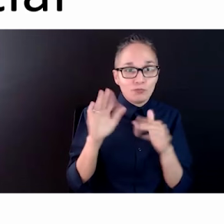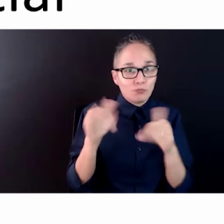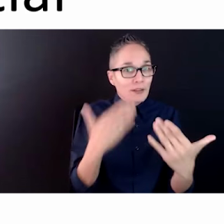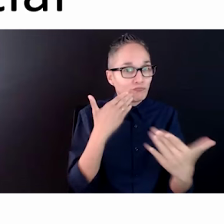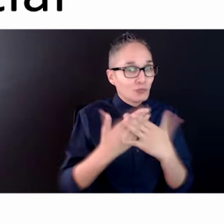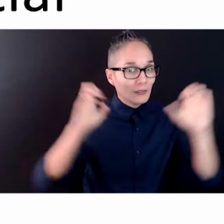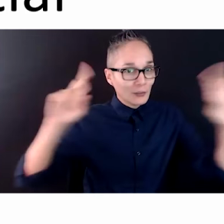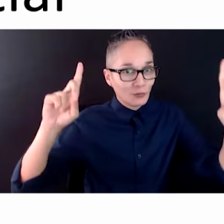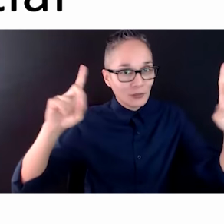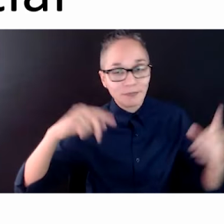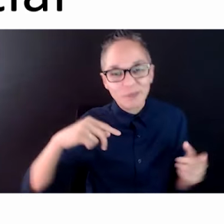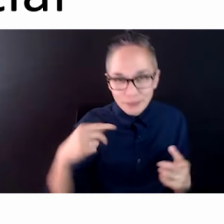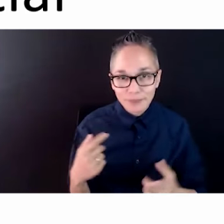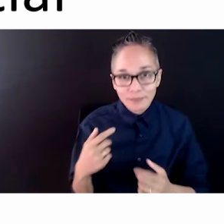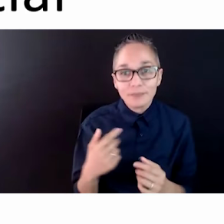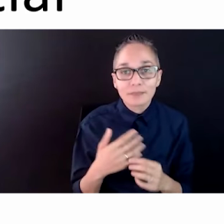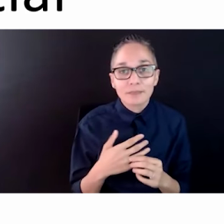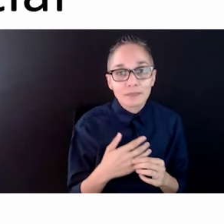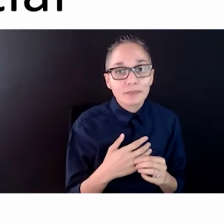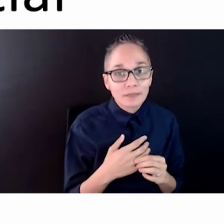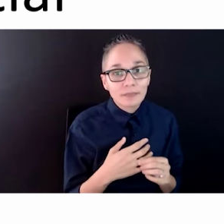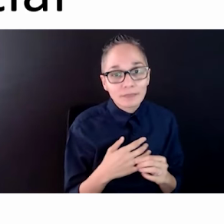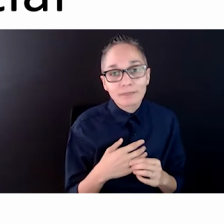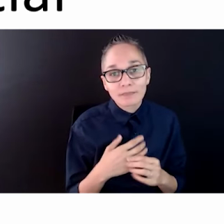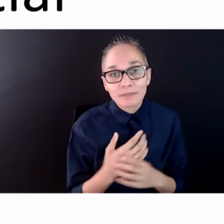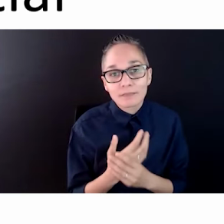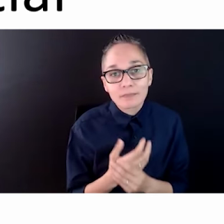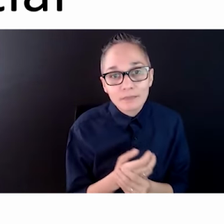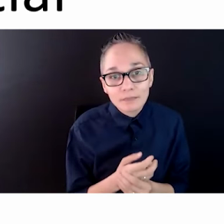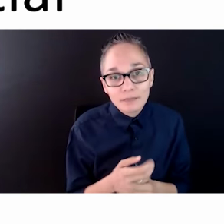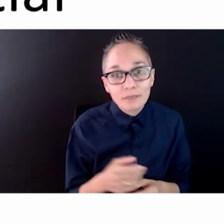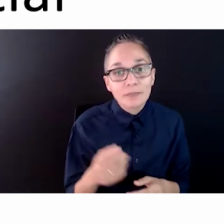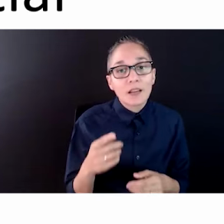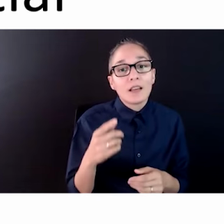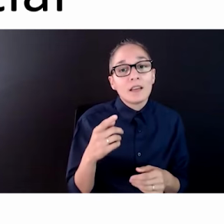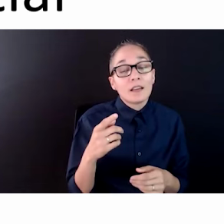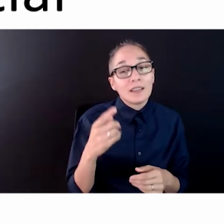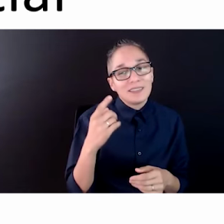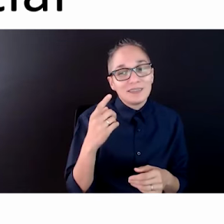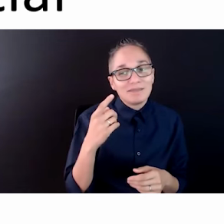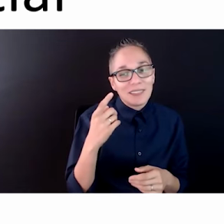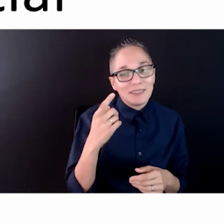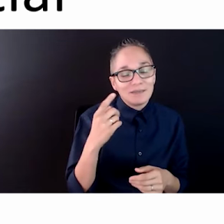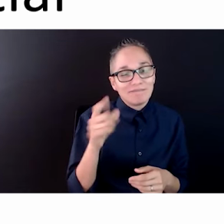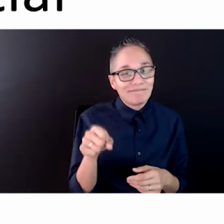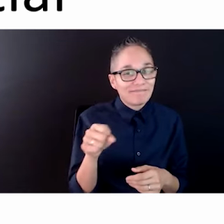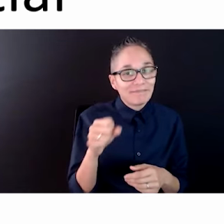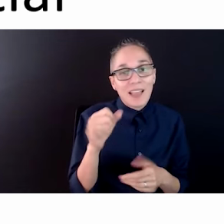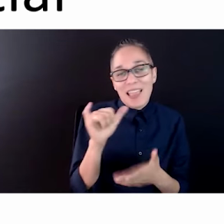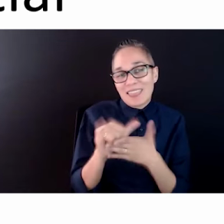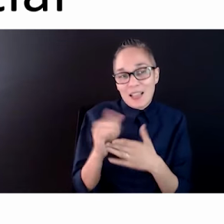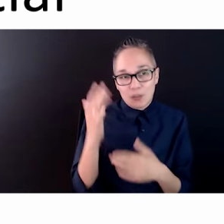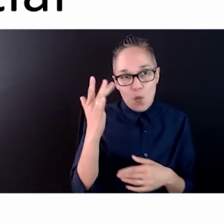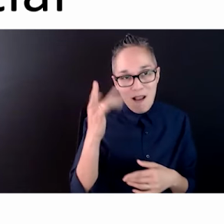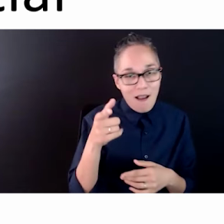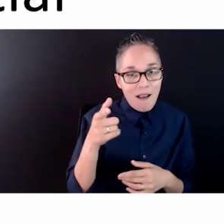good, it's self-identified, doesn't mean it's actually going to be seen that way from somebody else who's not you. Yeah. Well, and that's why